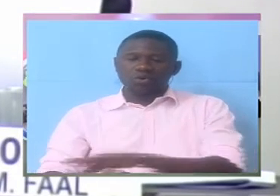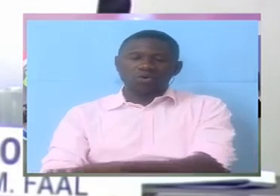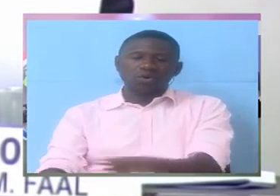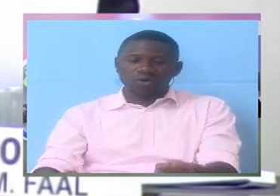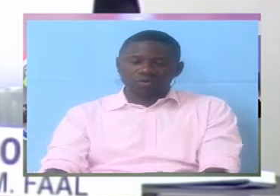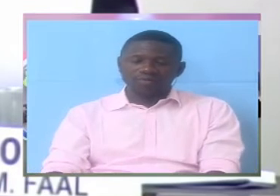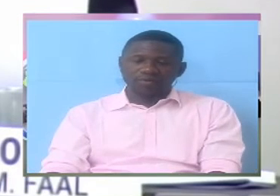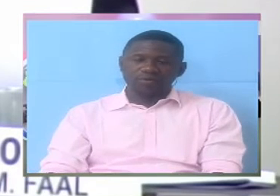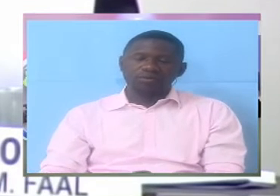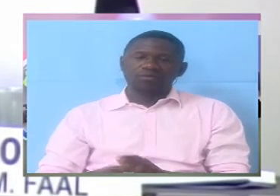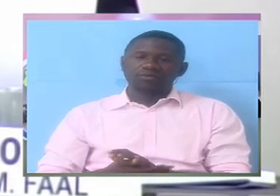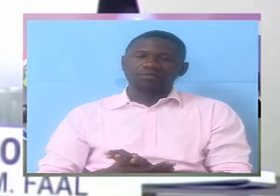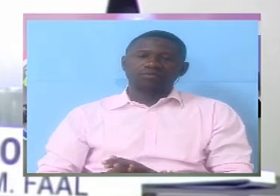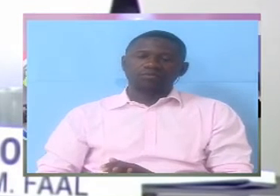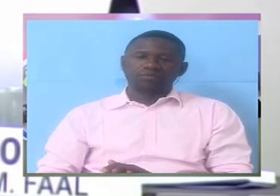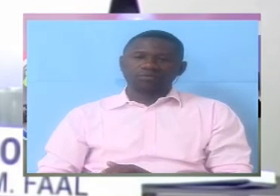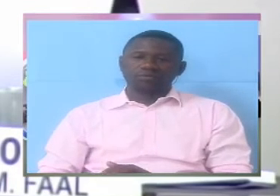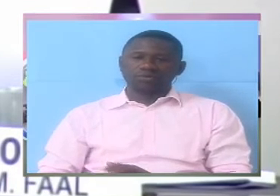True?